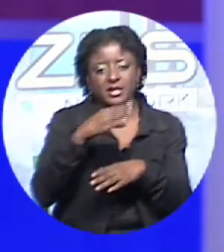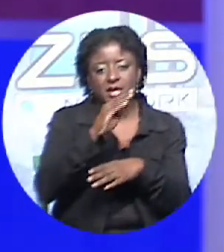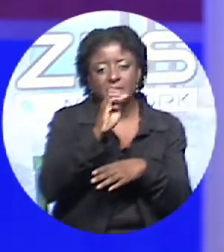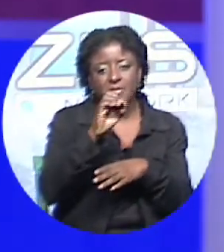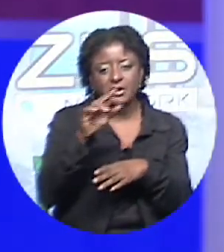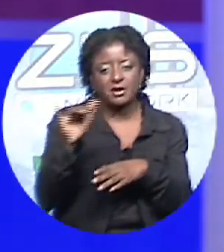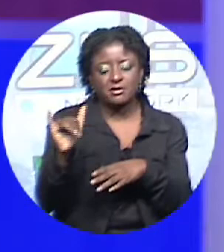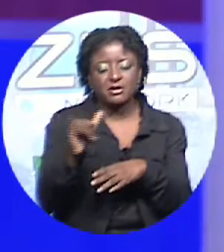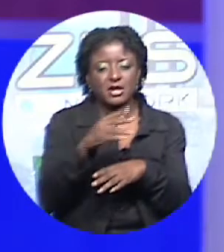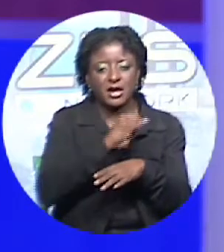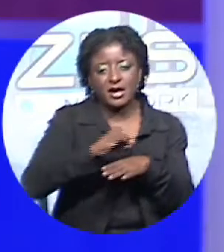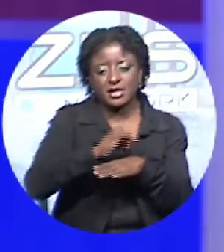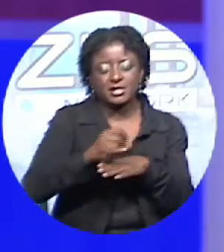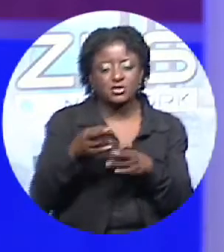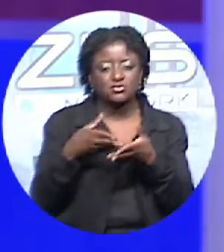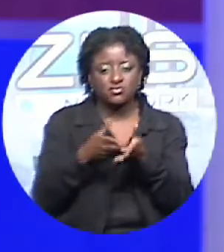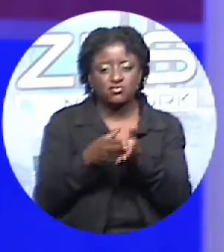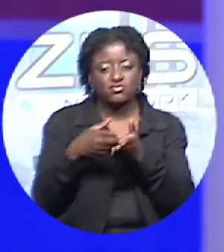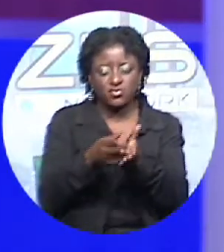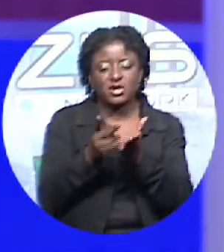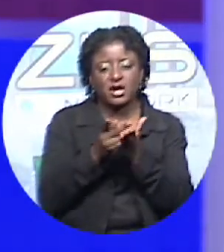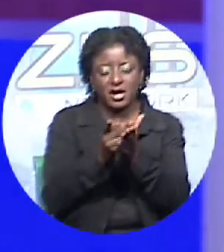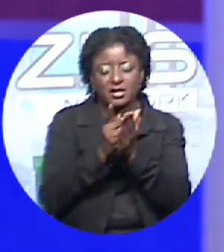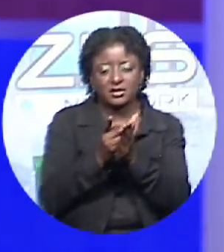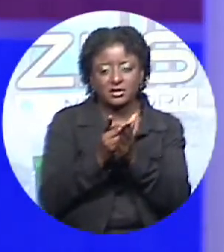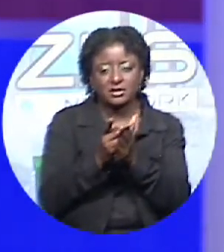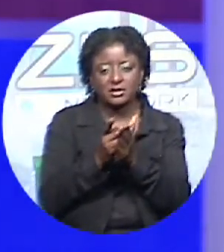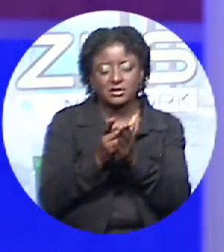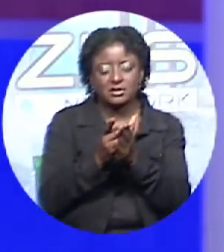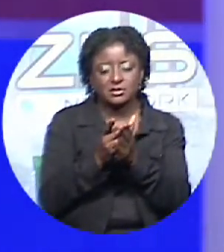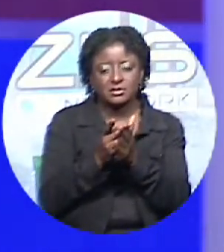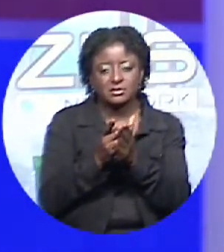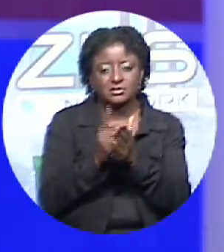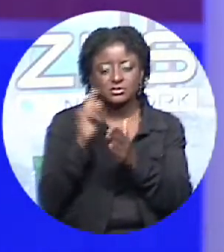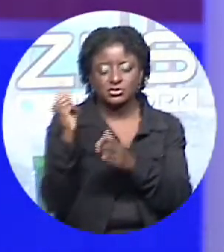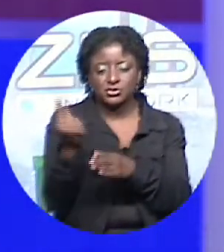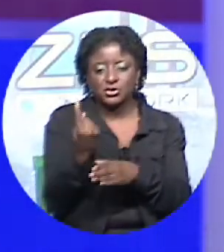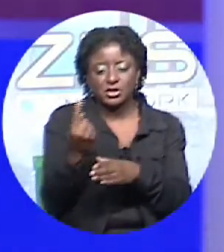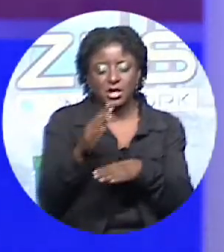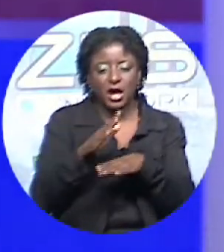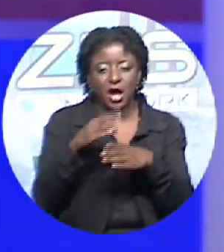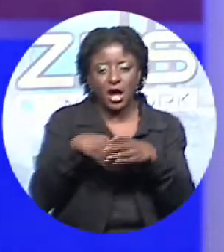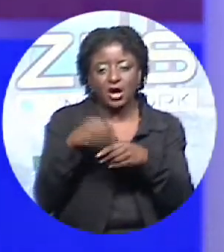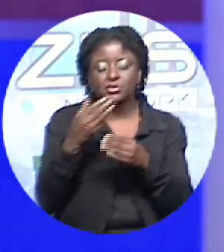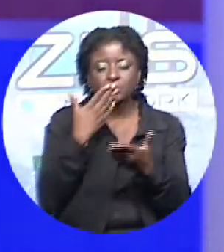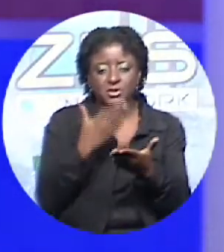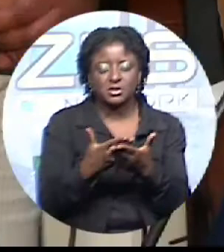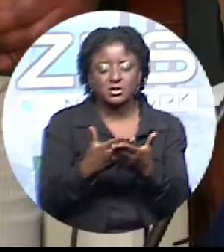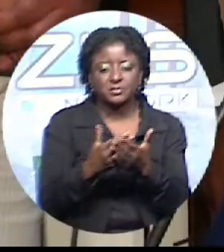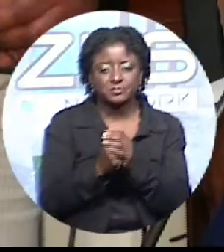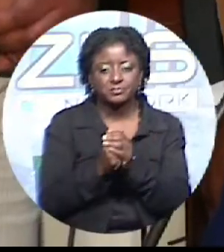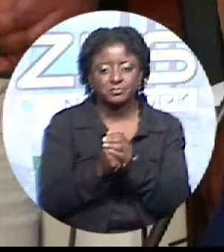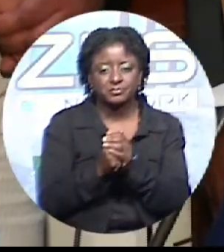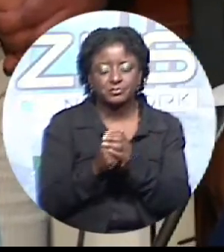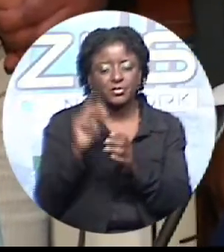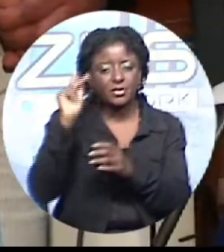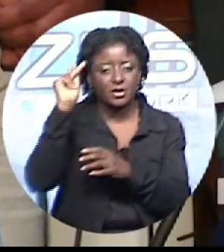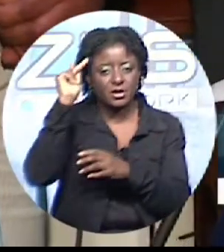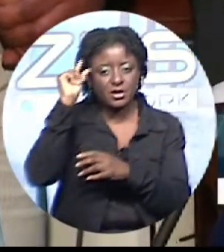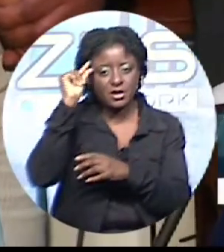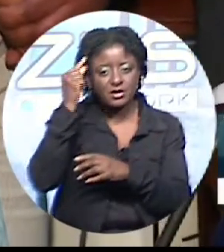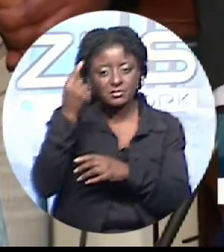best ever. And earlier today, the committee got a major endorsement from Prime Minister Perry Christie. The government of the